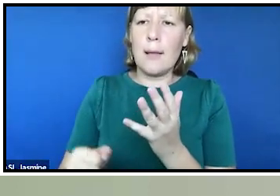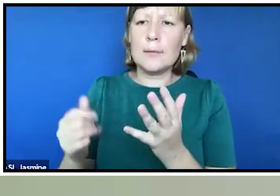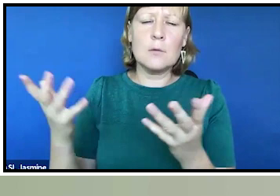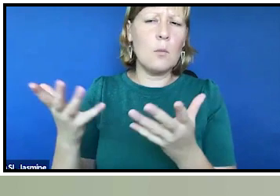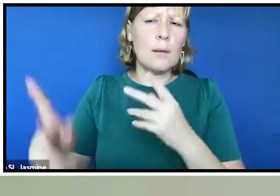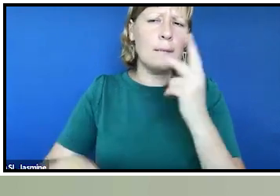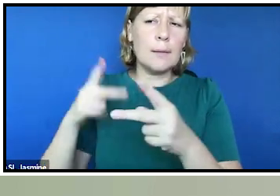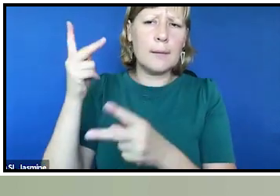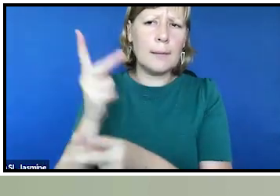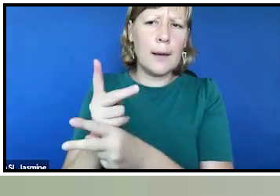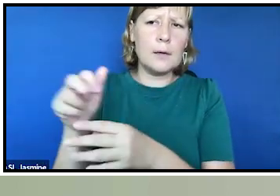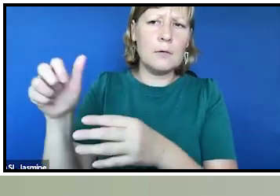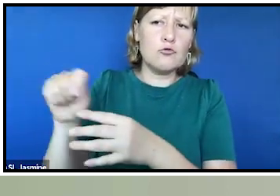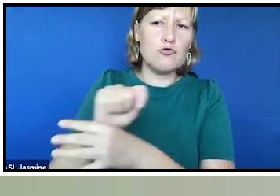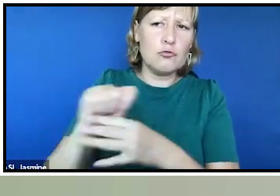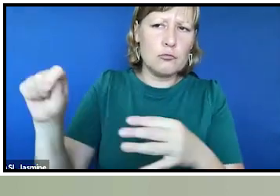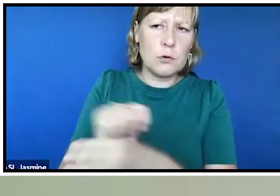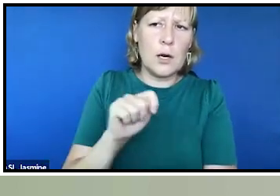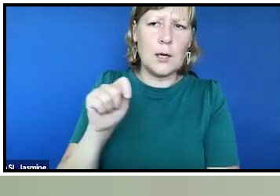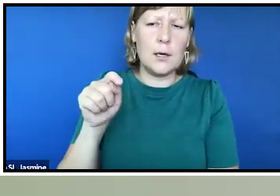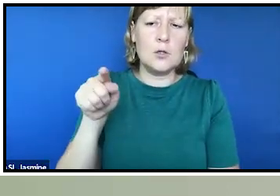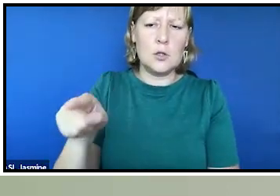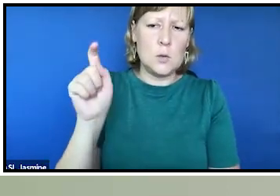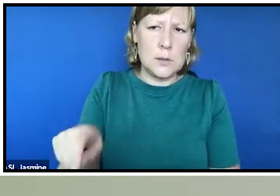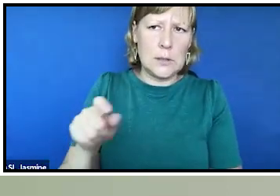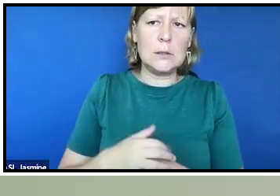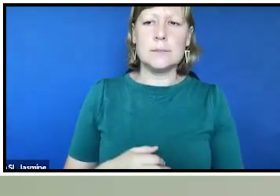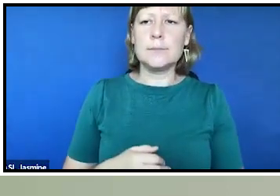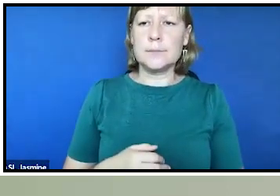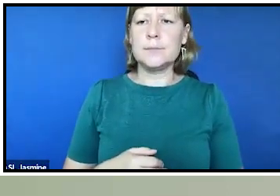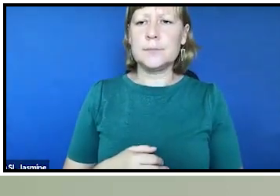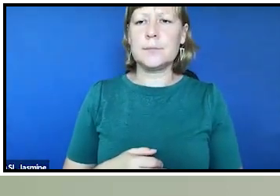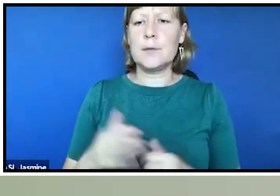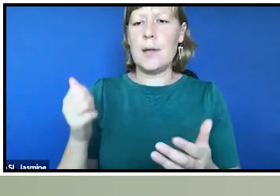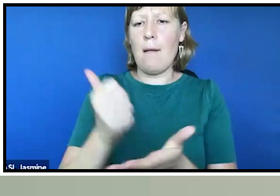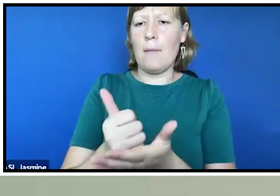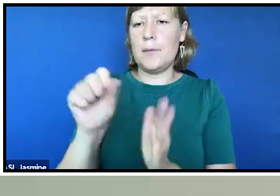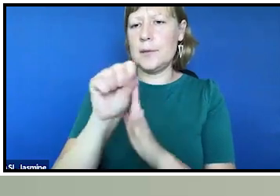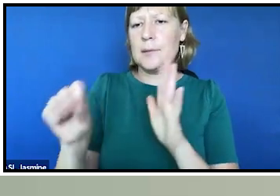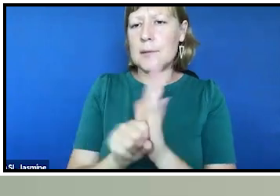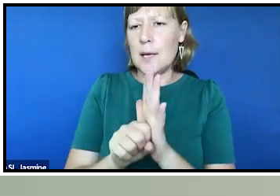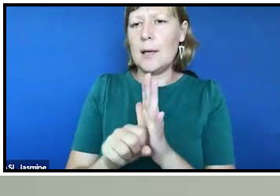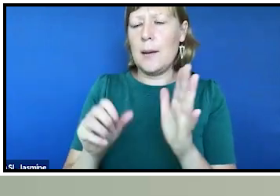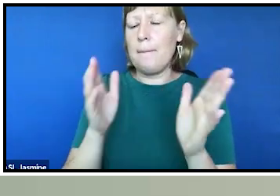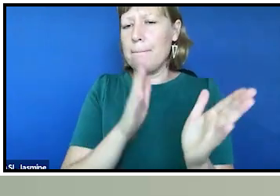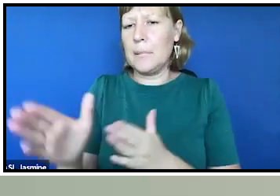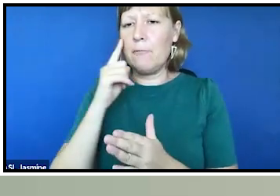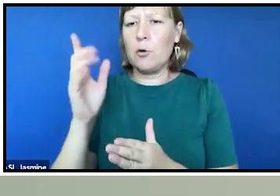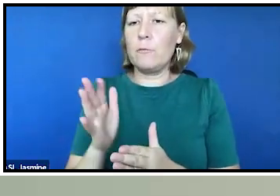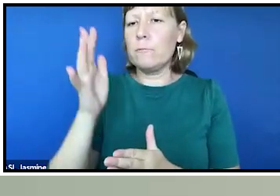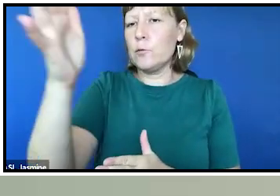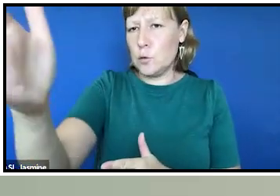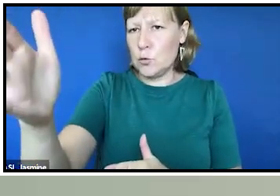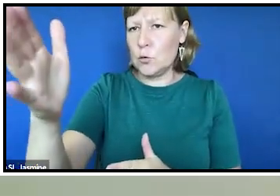who support you may need as well too, just to help the state in planning for the future around technology. So again, it's